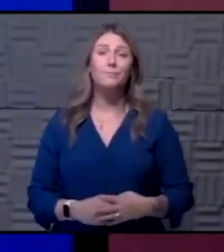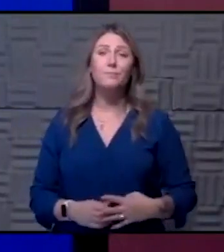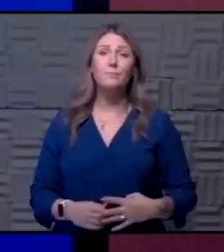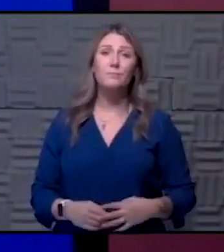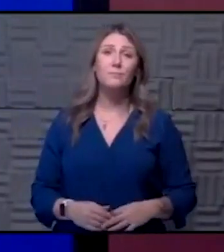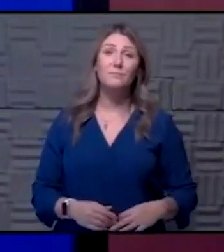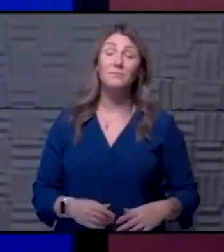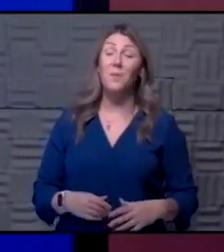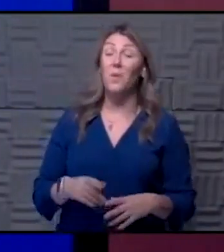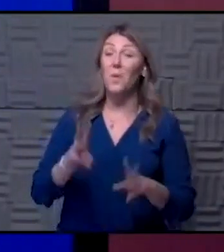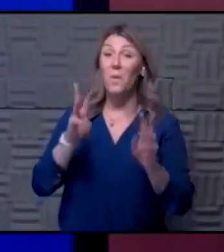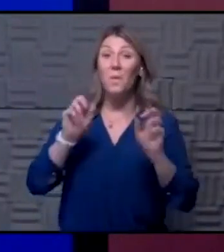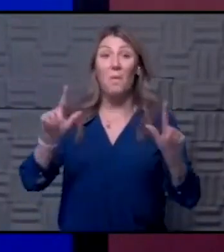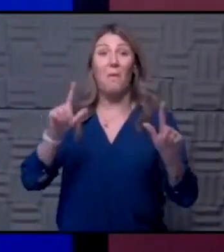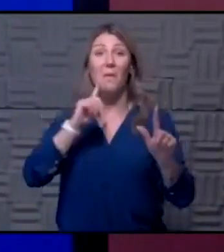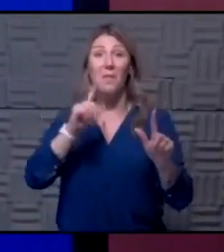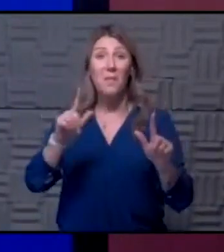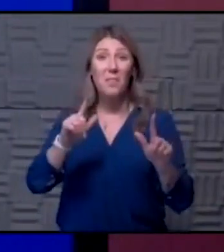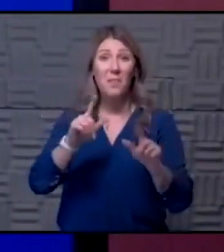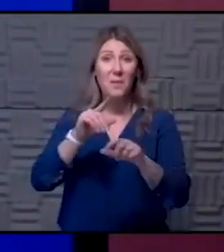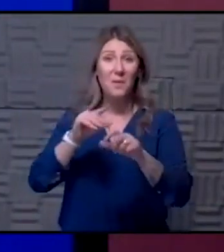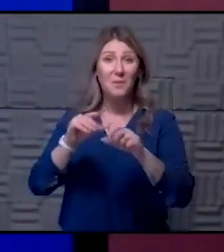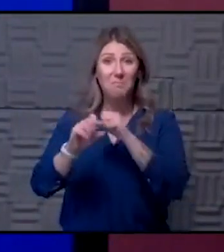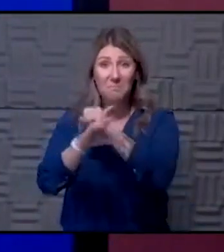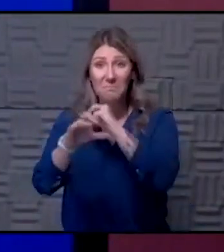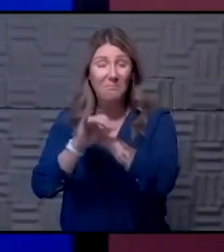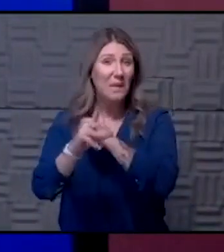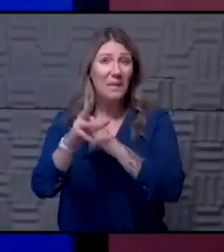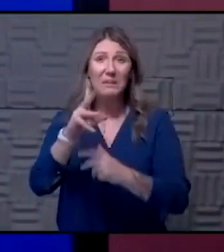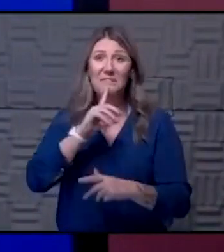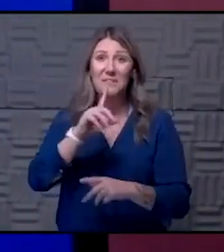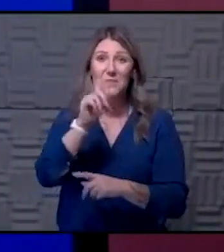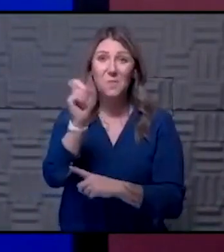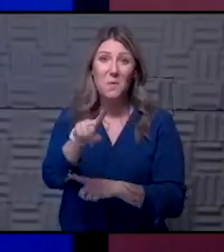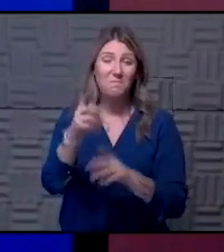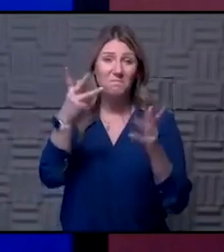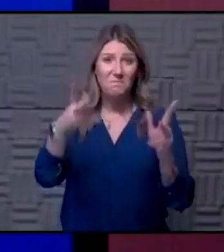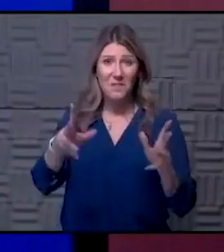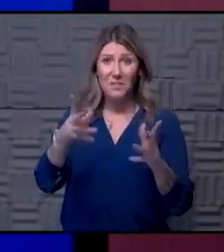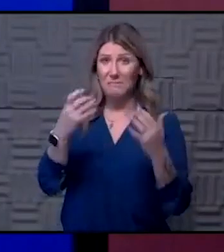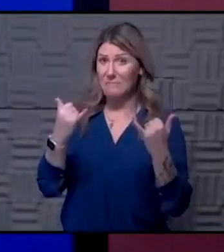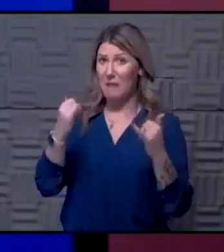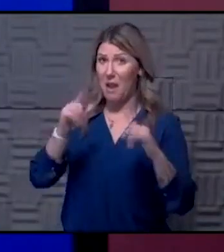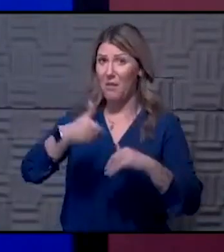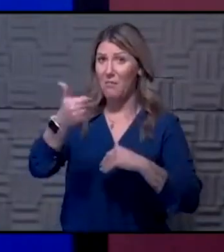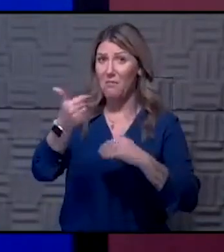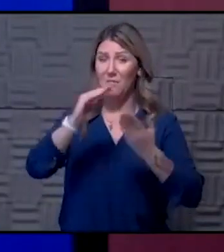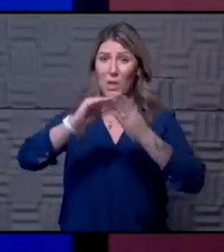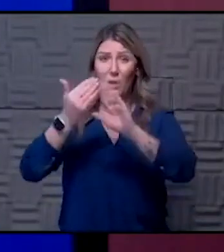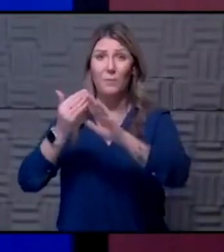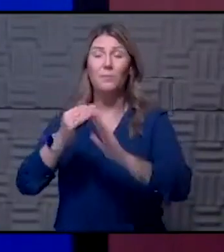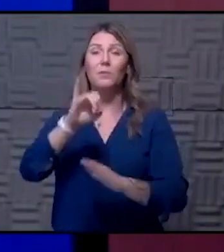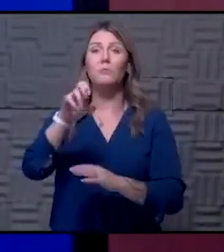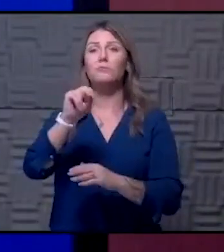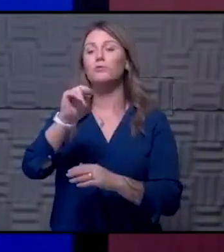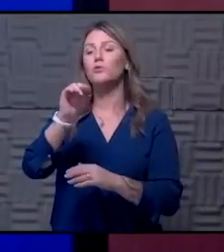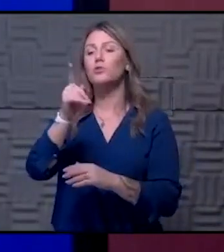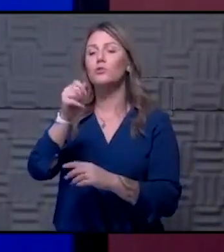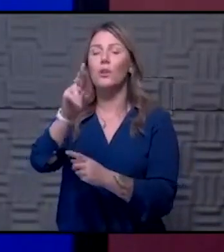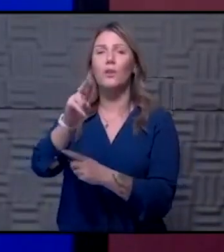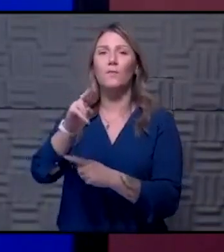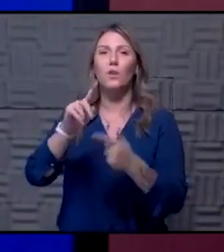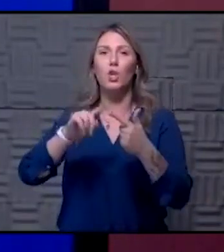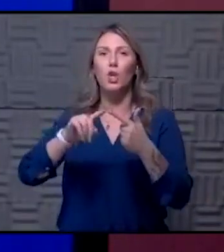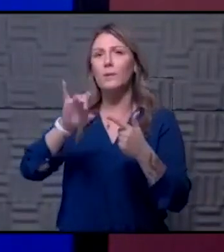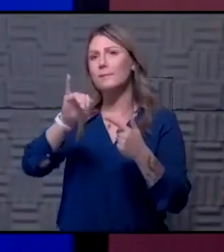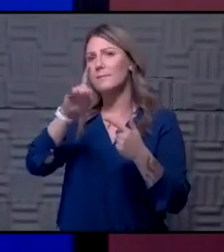Well, I'm out of media questions. You want to go to community? I think that's the thing to do. All right. So Jennifer and Sally and others